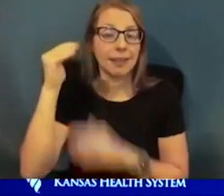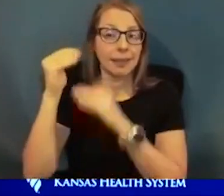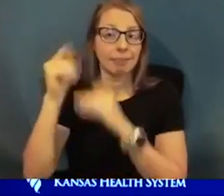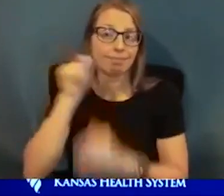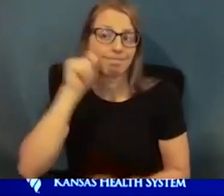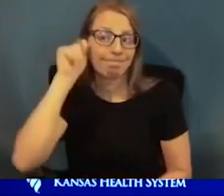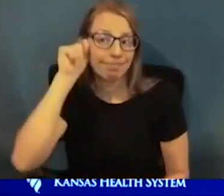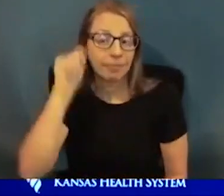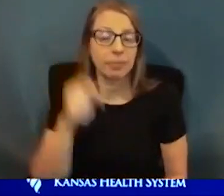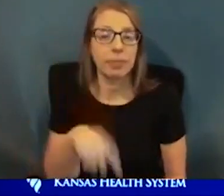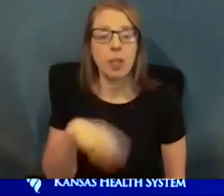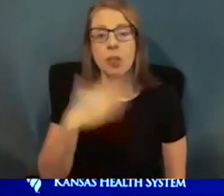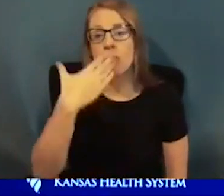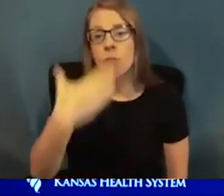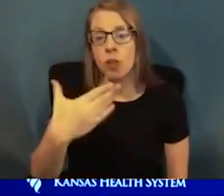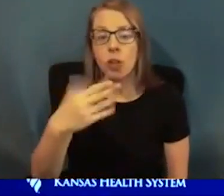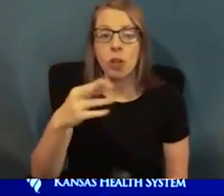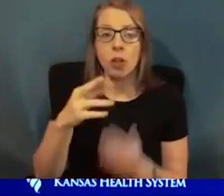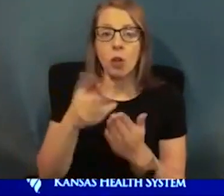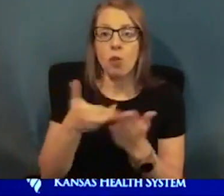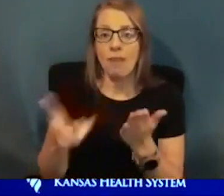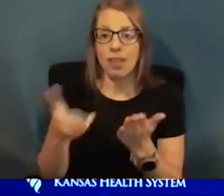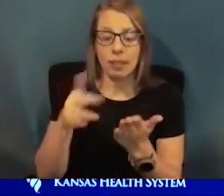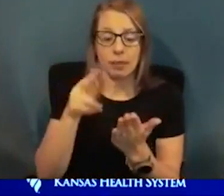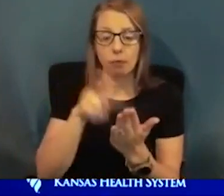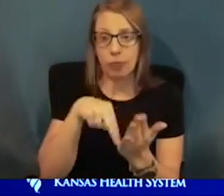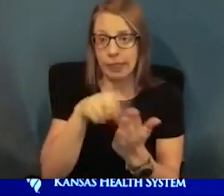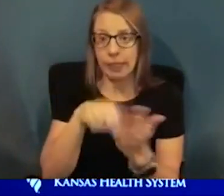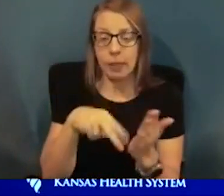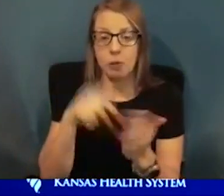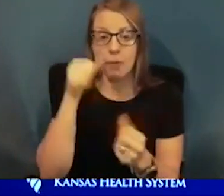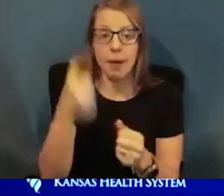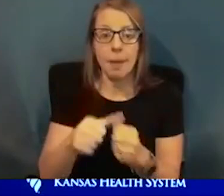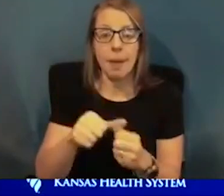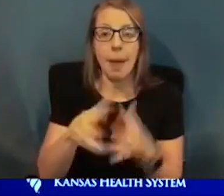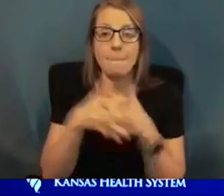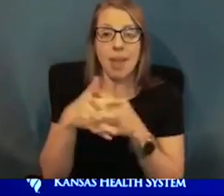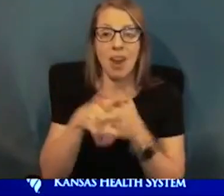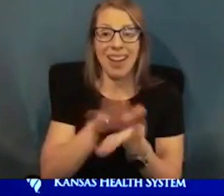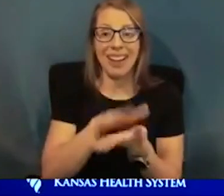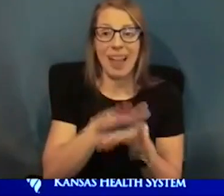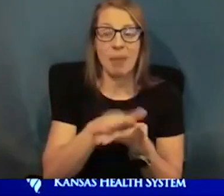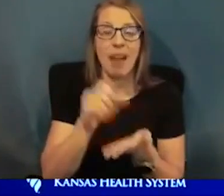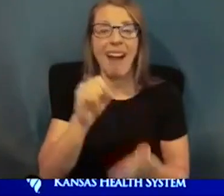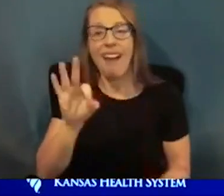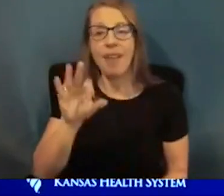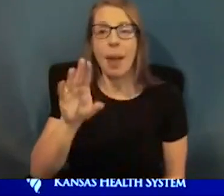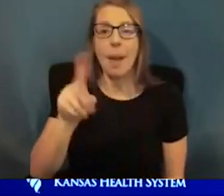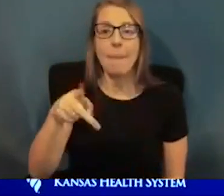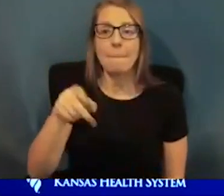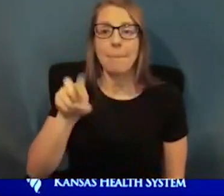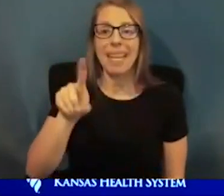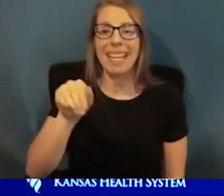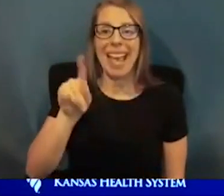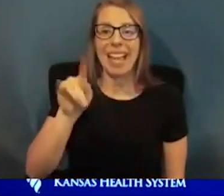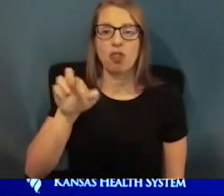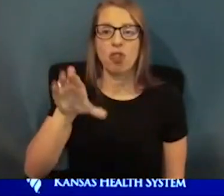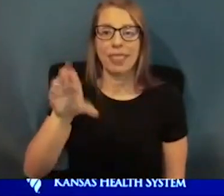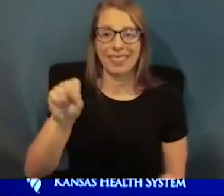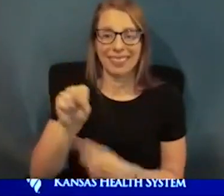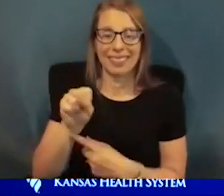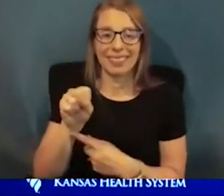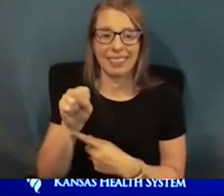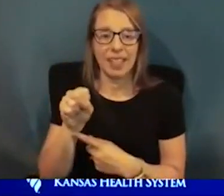good references to read. Remember, the American Academy of Pediatrics still recommends, number one, vaccination,